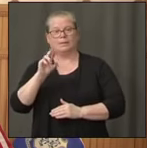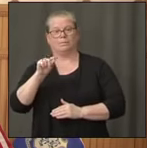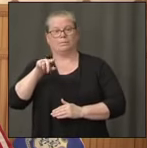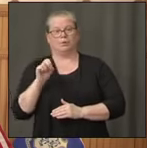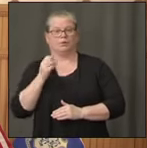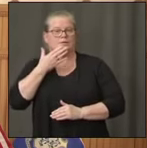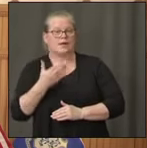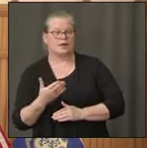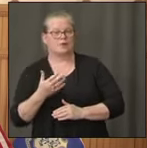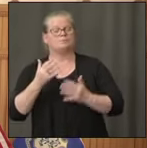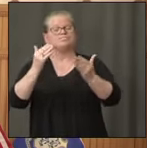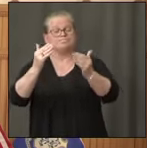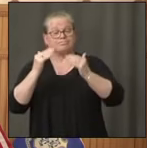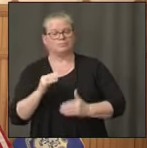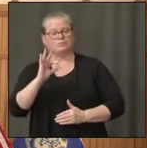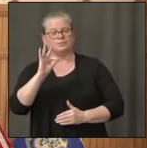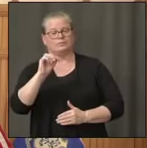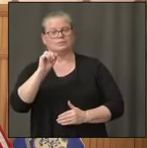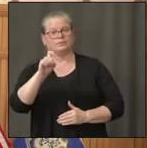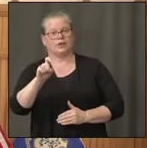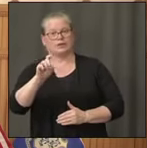Next, to Fox 61.